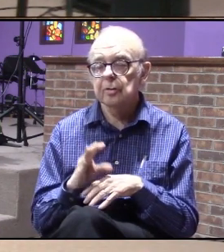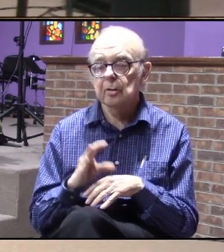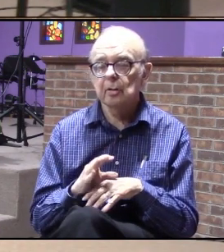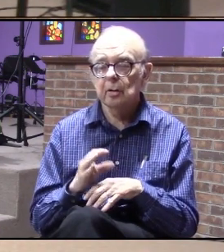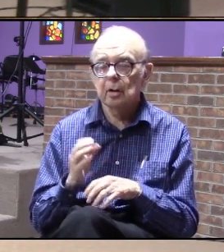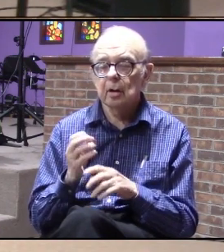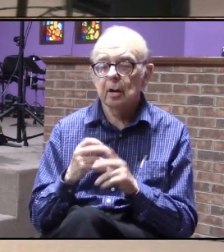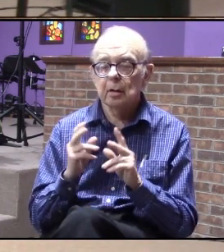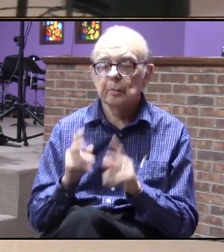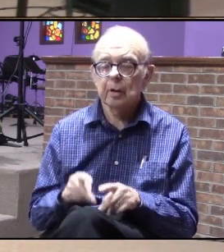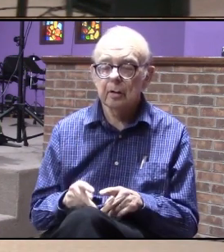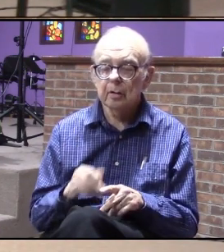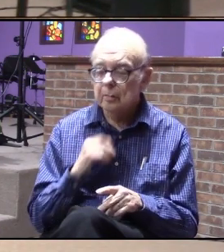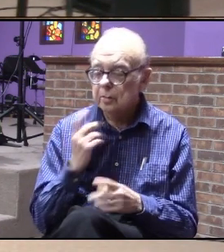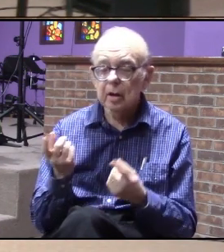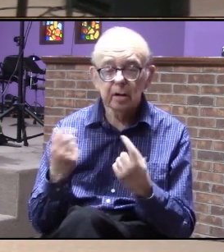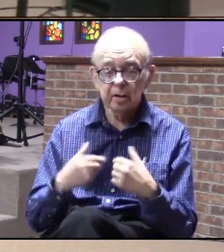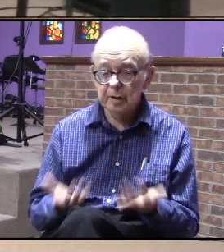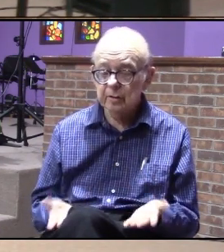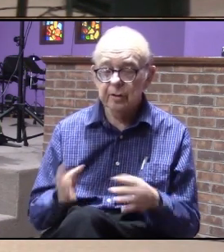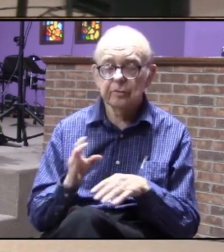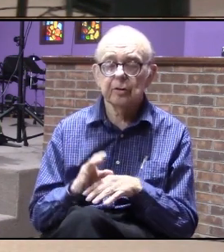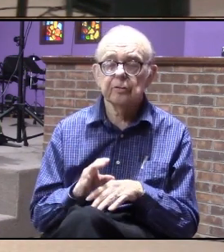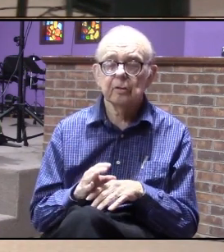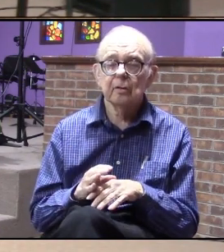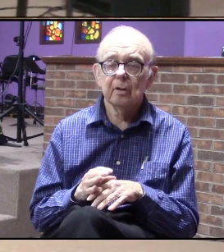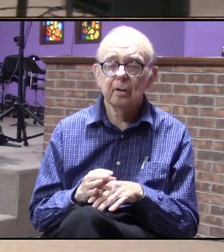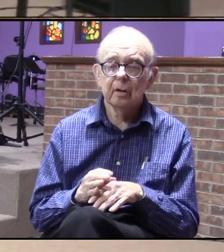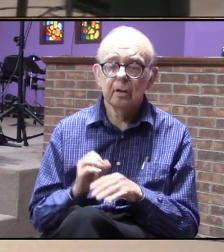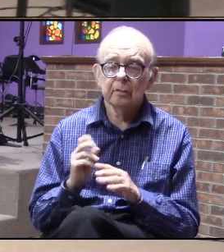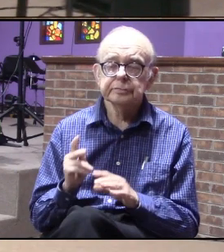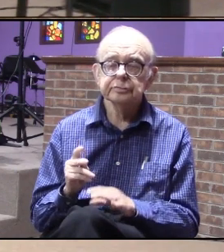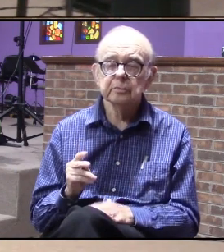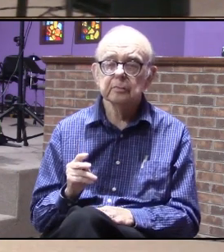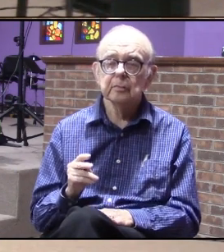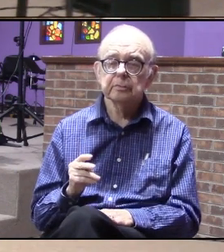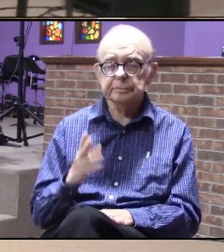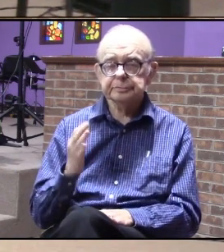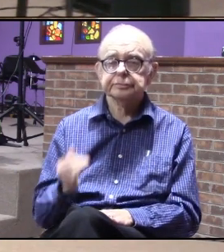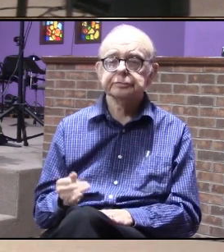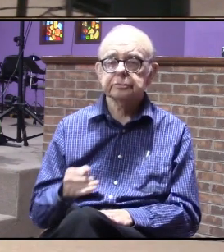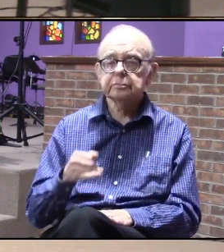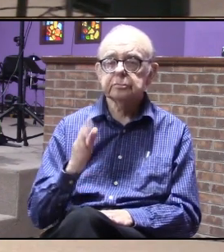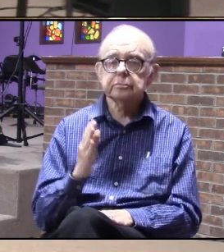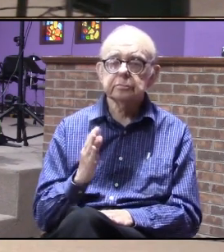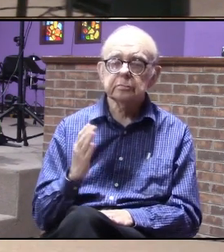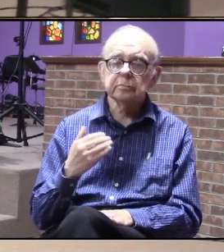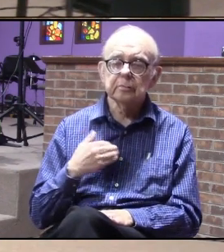Everybody in Middletown will not come here. Okay?